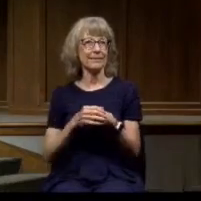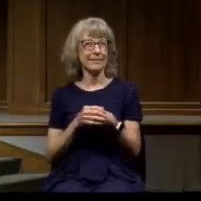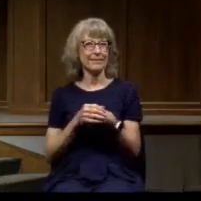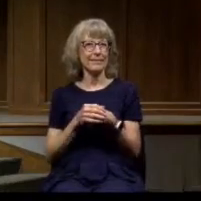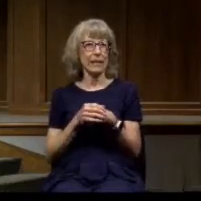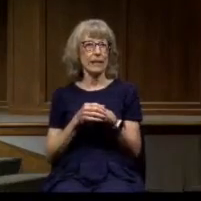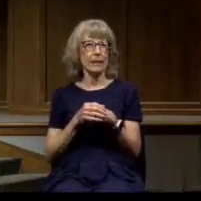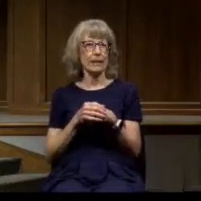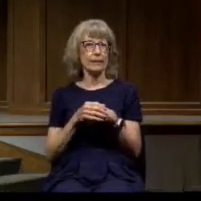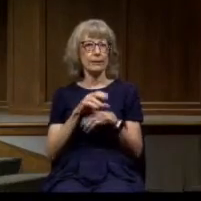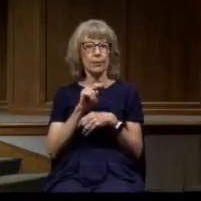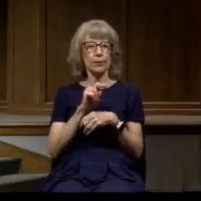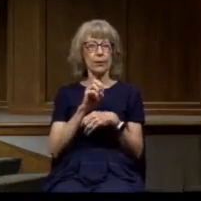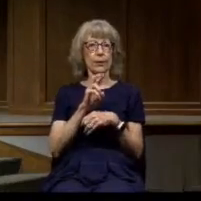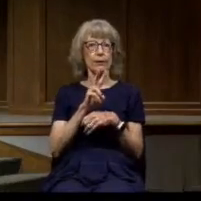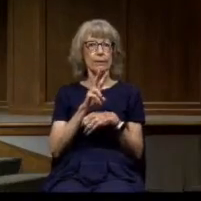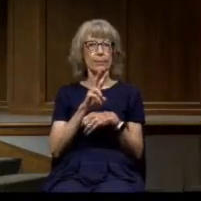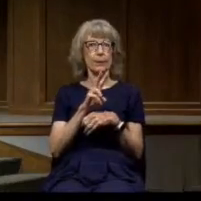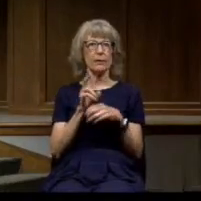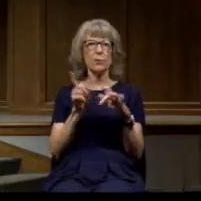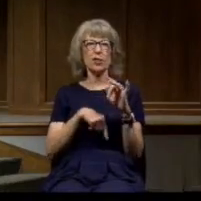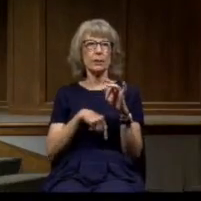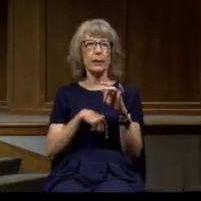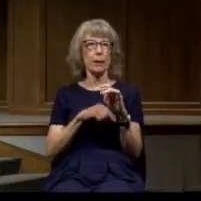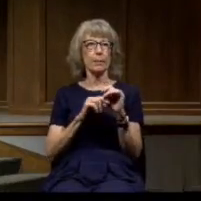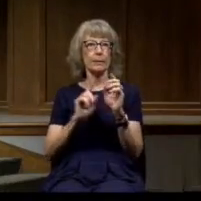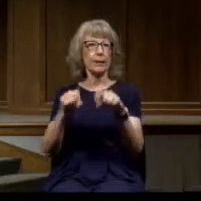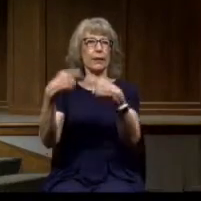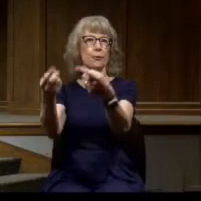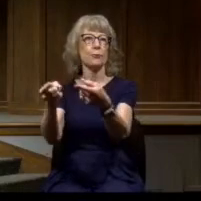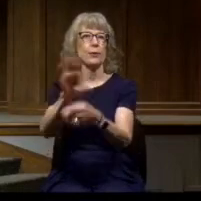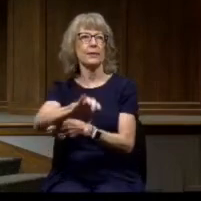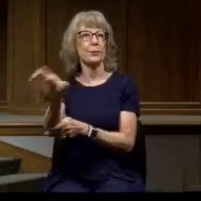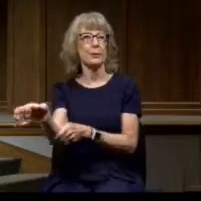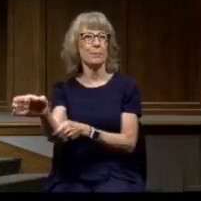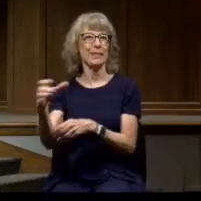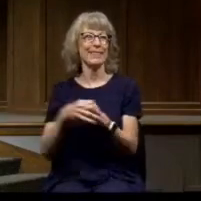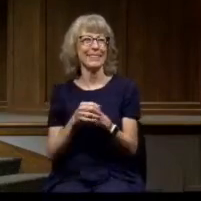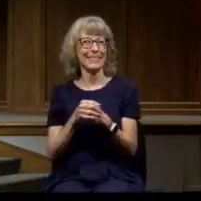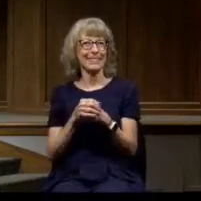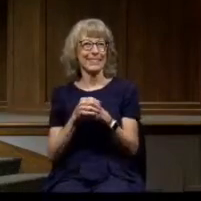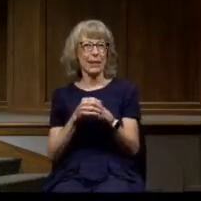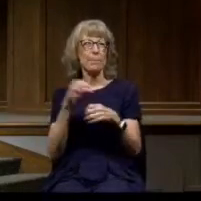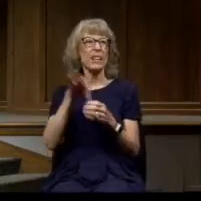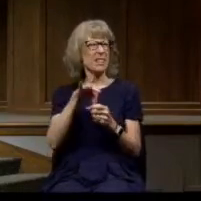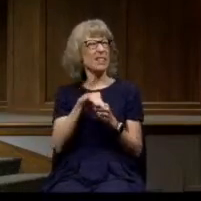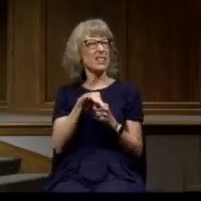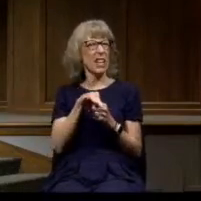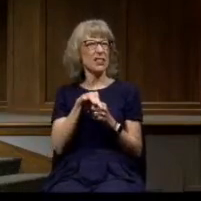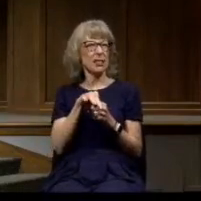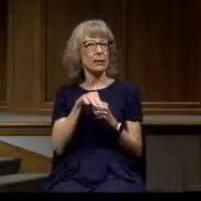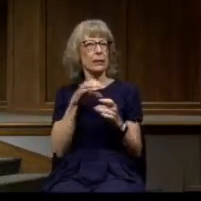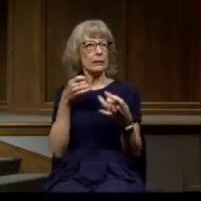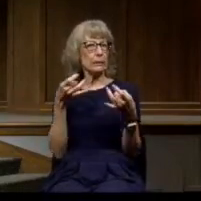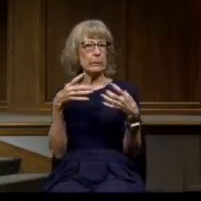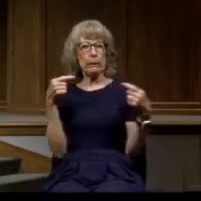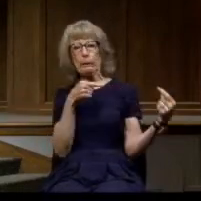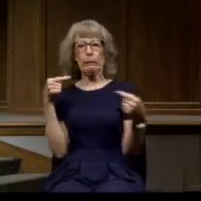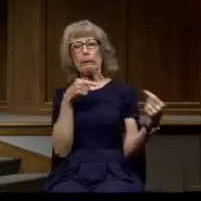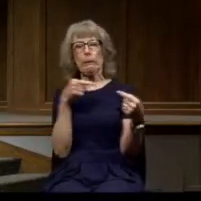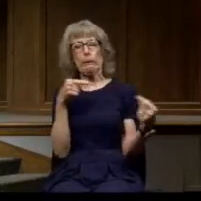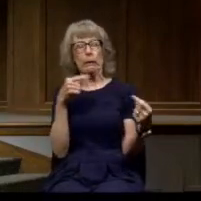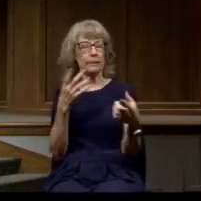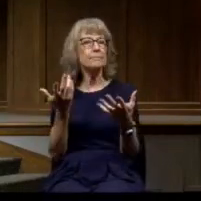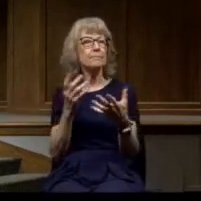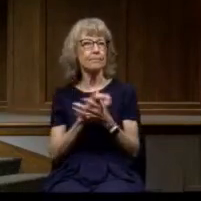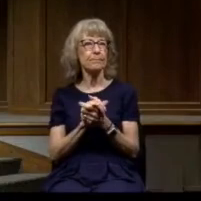depending on how the voting goes, maybe it'll be Valentine's Day. But at some point, we're going to wake up, okay, we can move on. And so part of me, like,